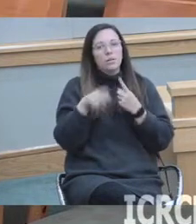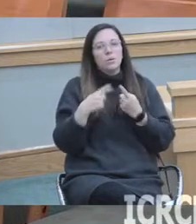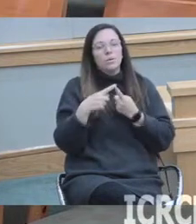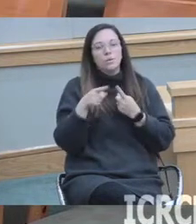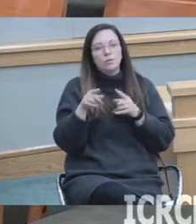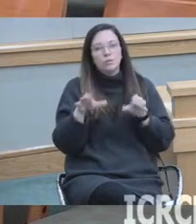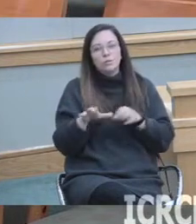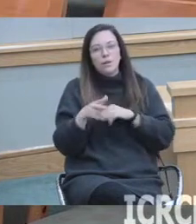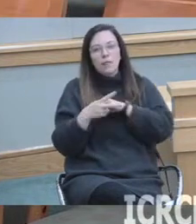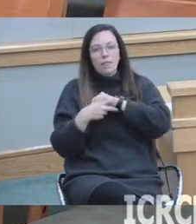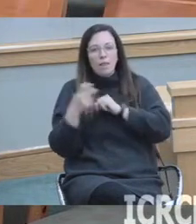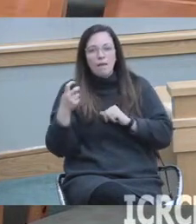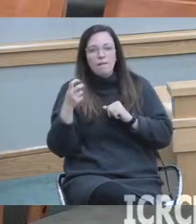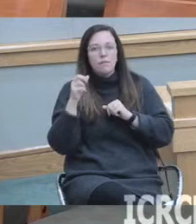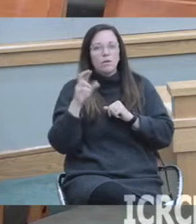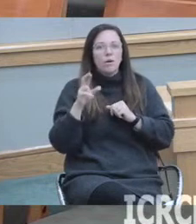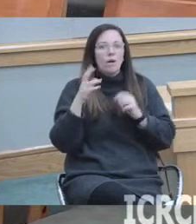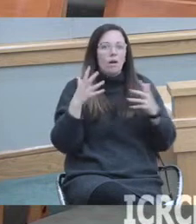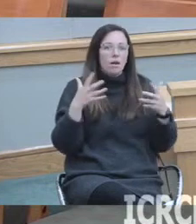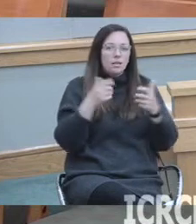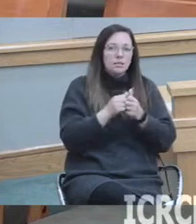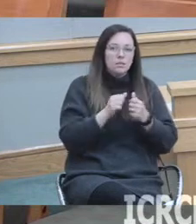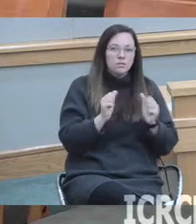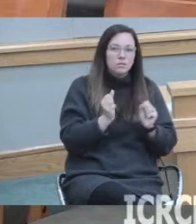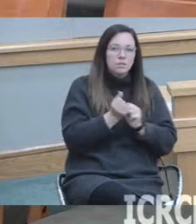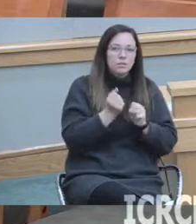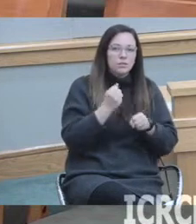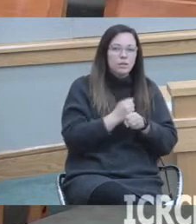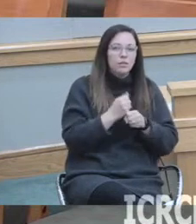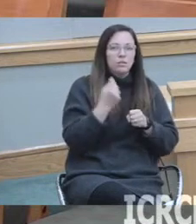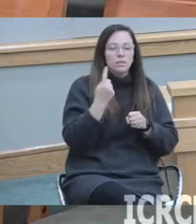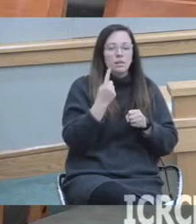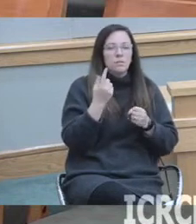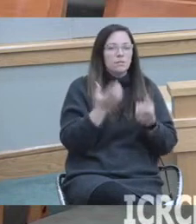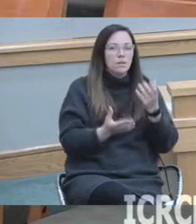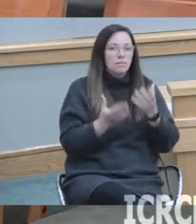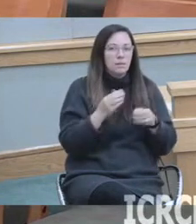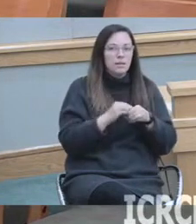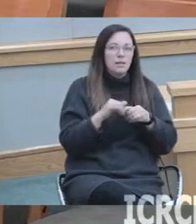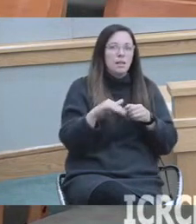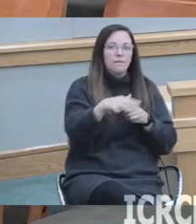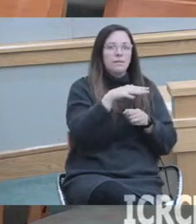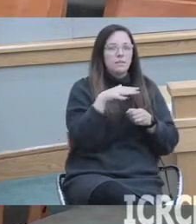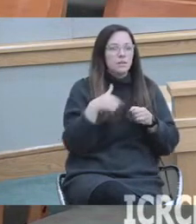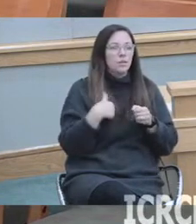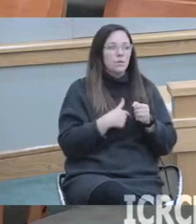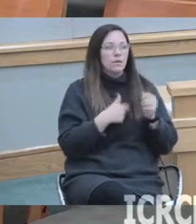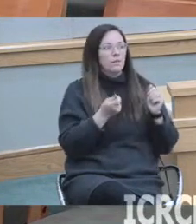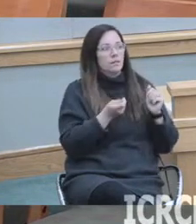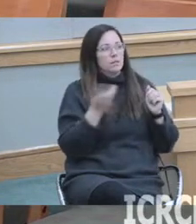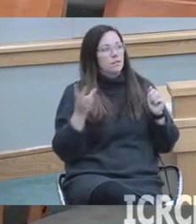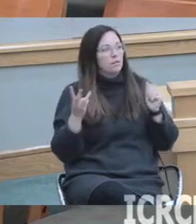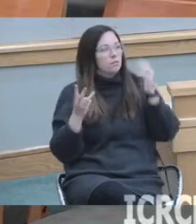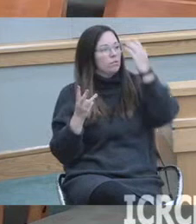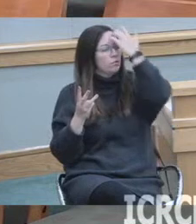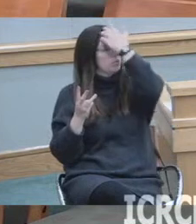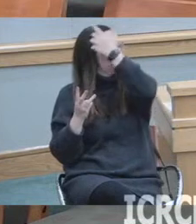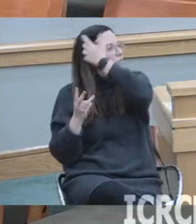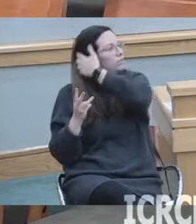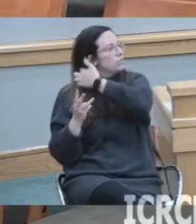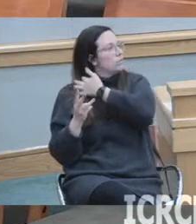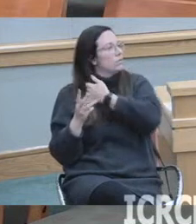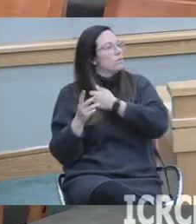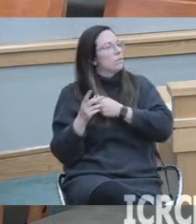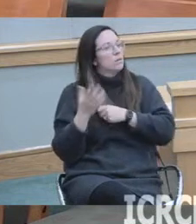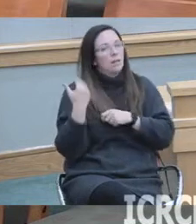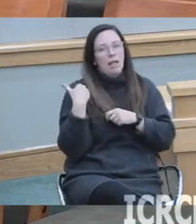theft or accident reconstructions, that somebody may have been in the vicinity. We've had a number of them. Well, the classic example